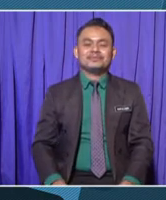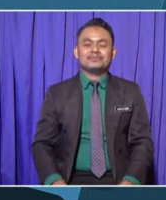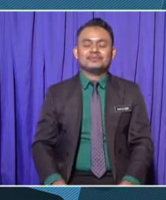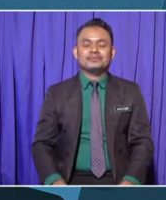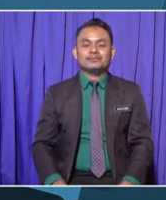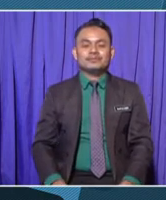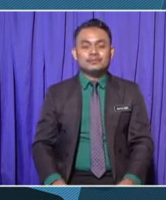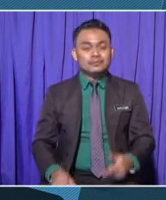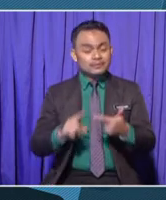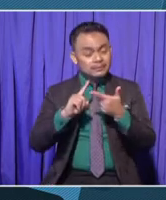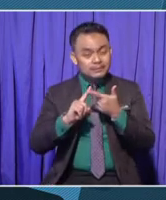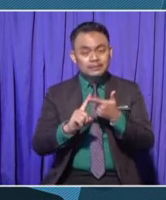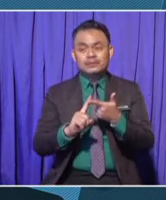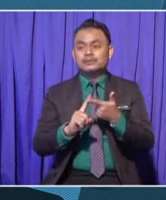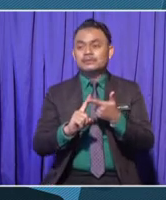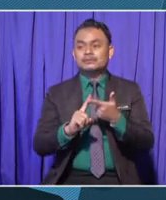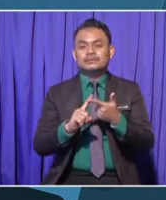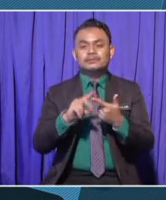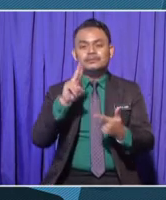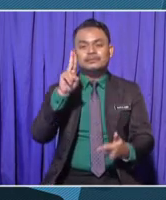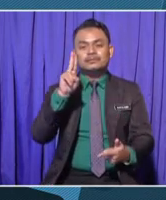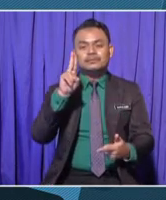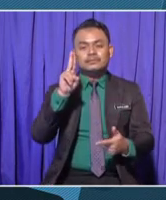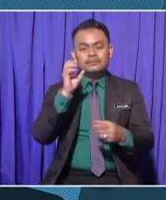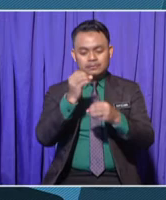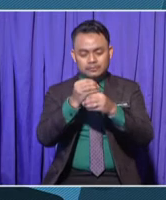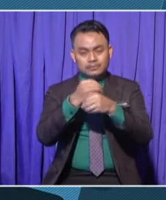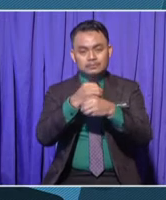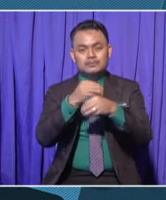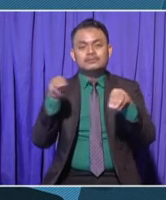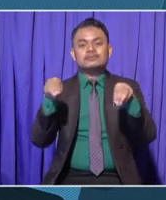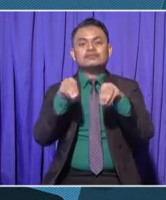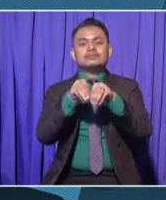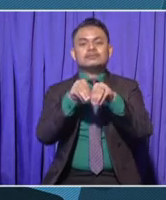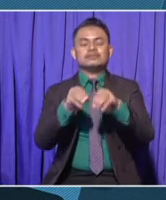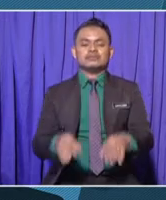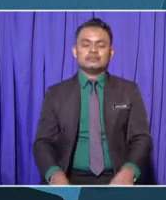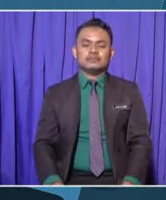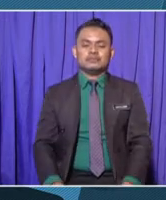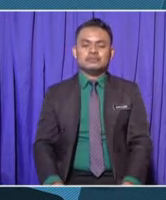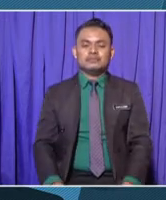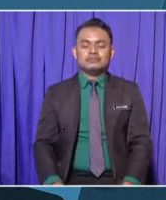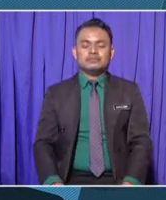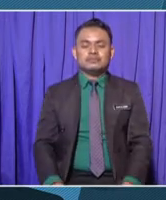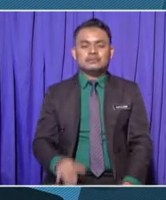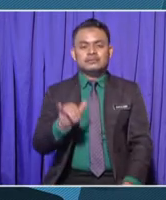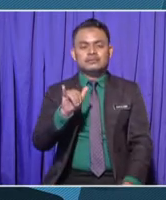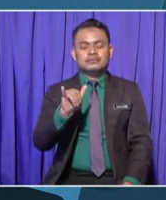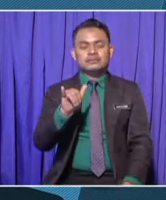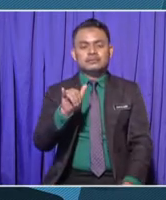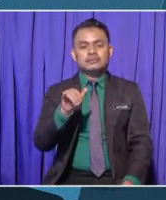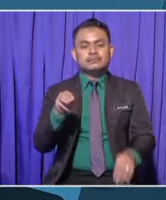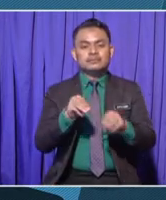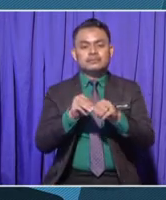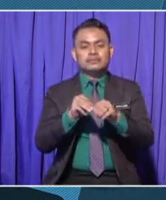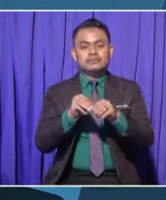The second is the U-shaped magnet. The shape like the alphabet